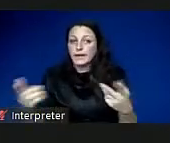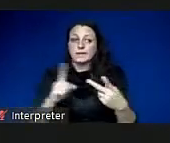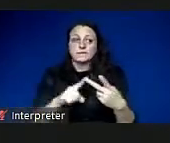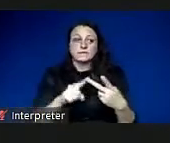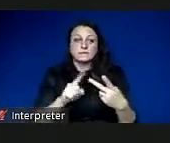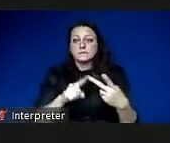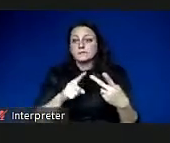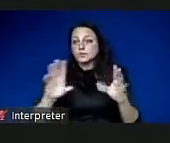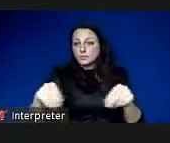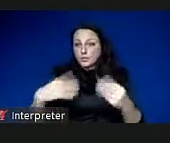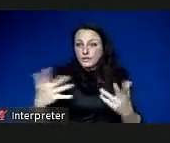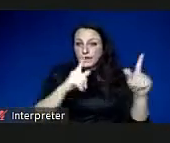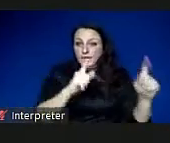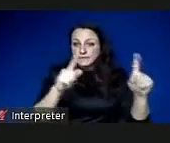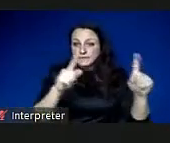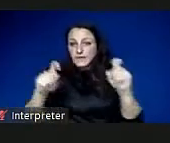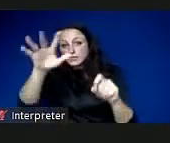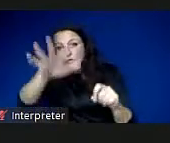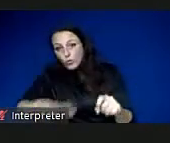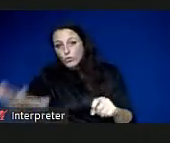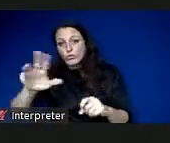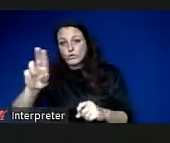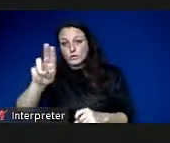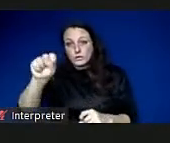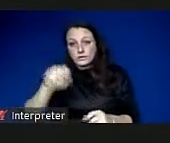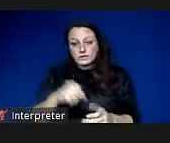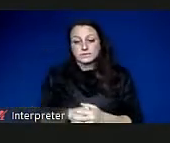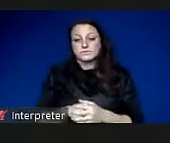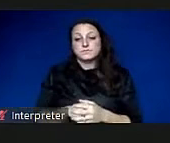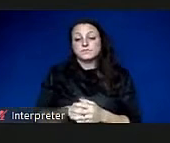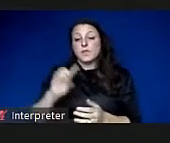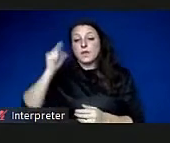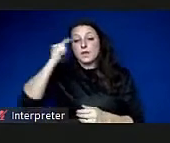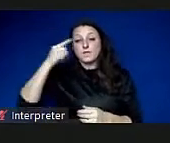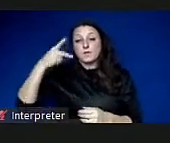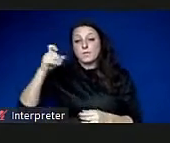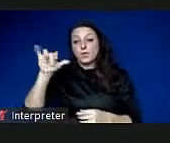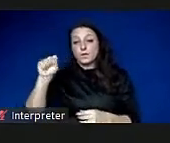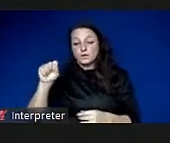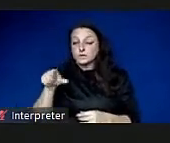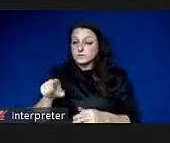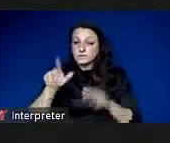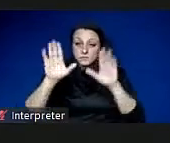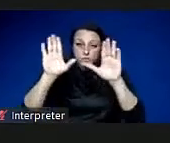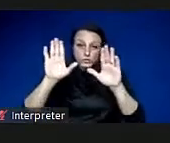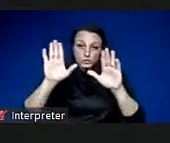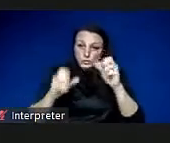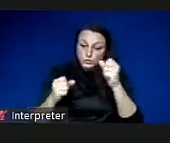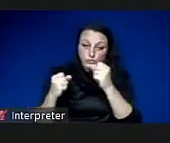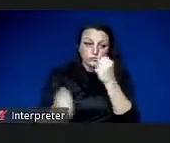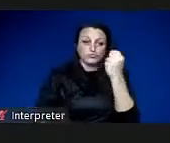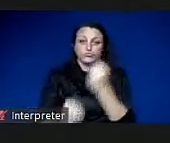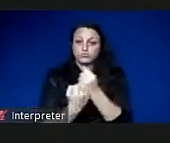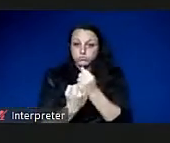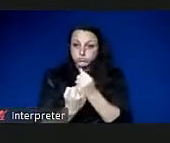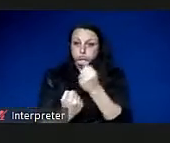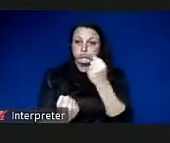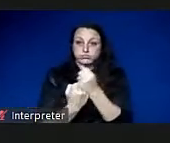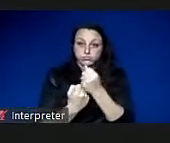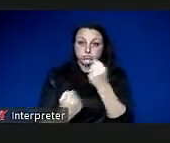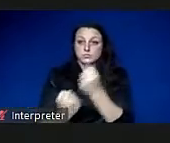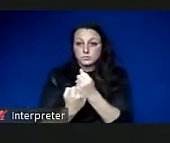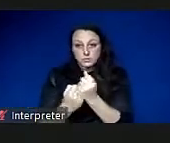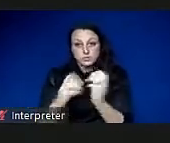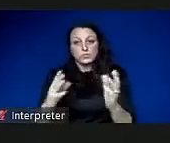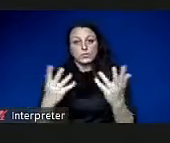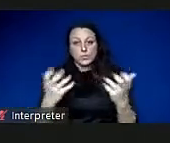to be across the country. Governor Polis has been a huge advocate for testing across